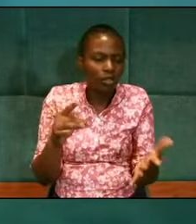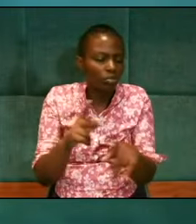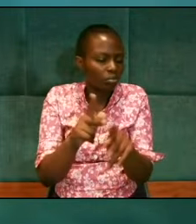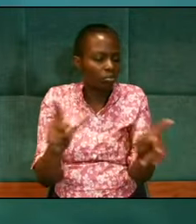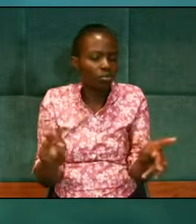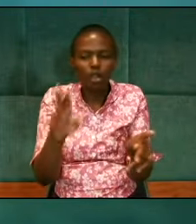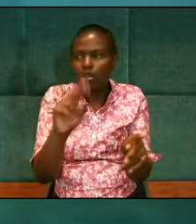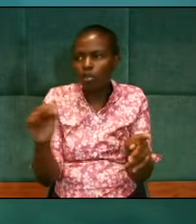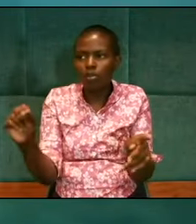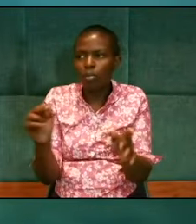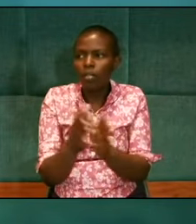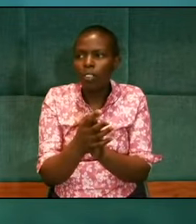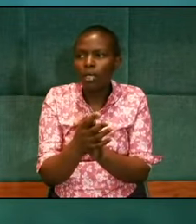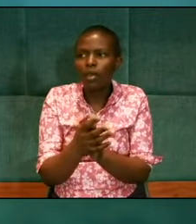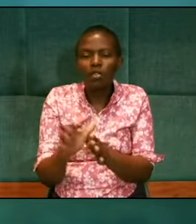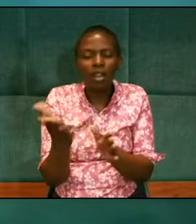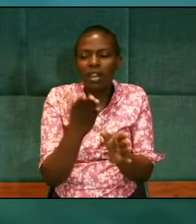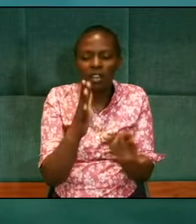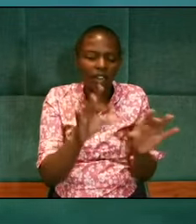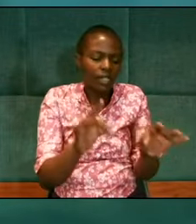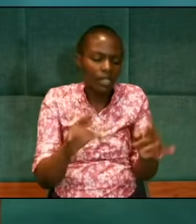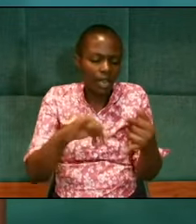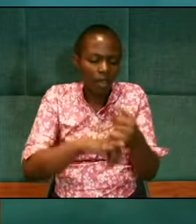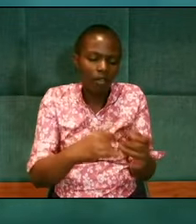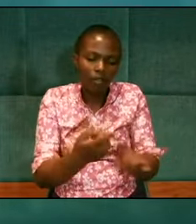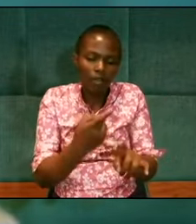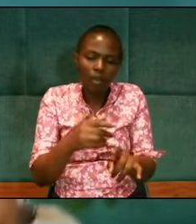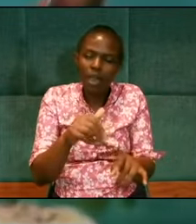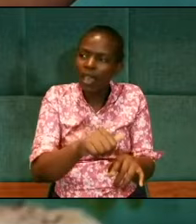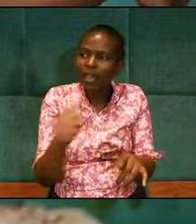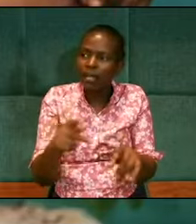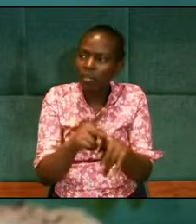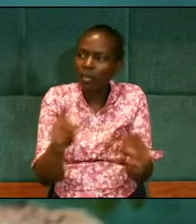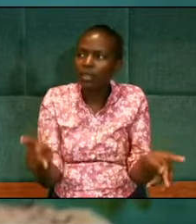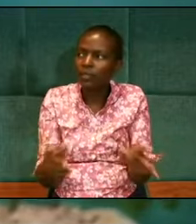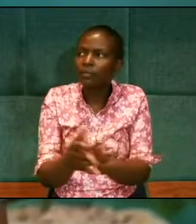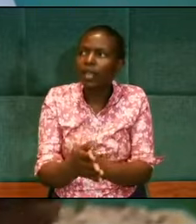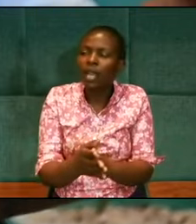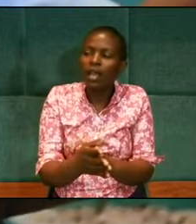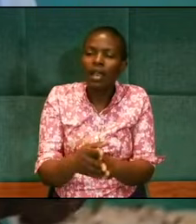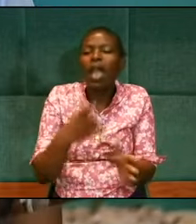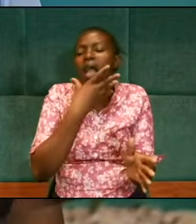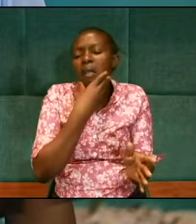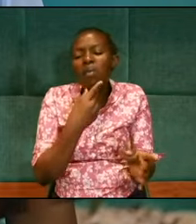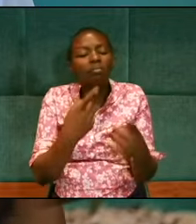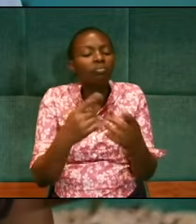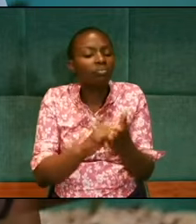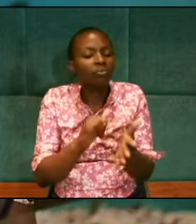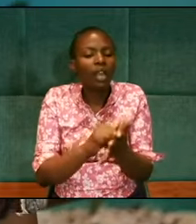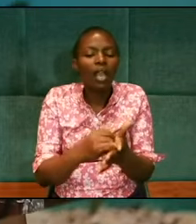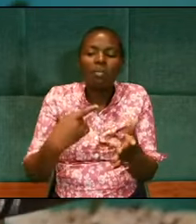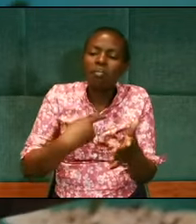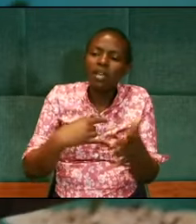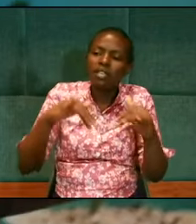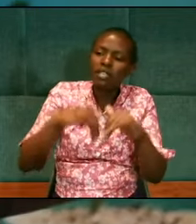a wife from every place. No, Abraham says, I live among the Canaanites. I see the way they worship.